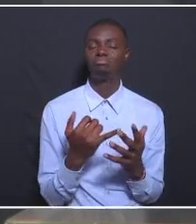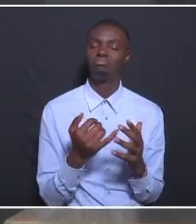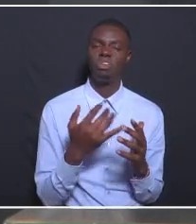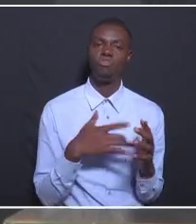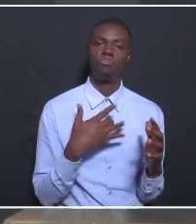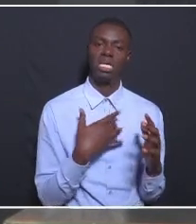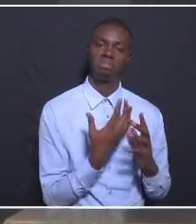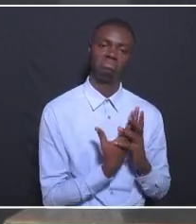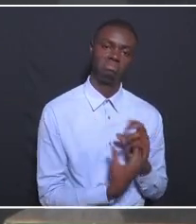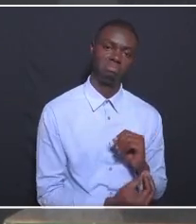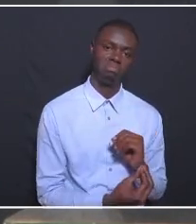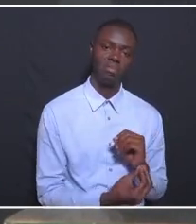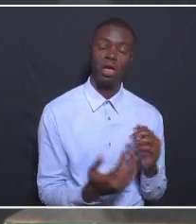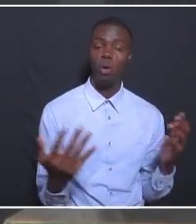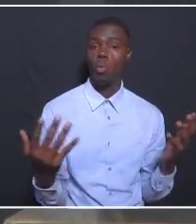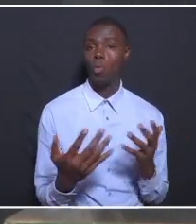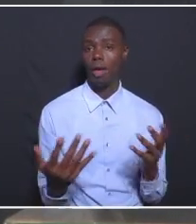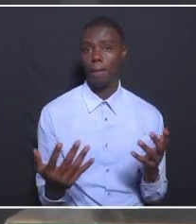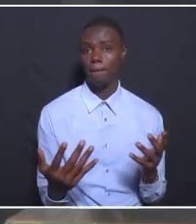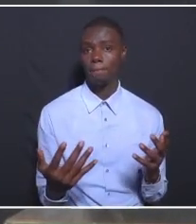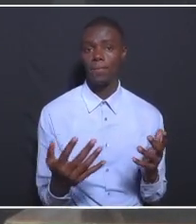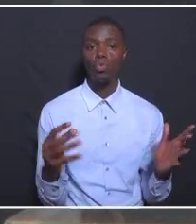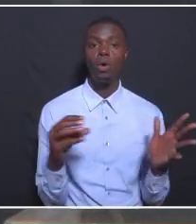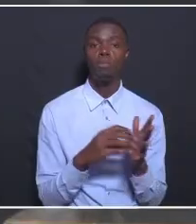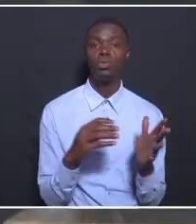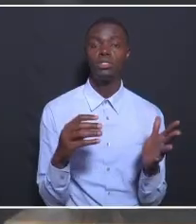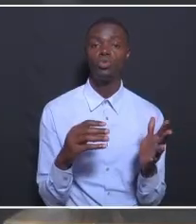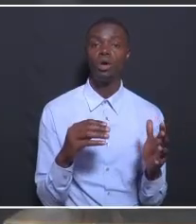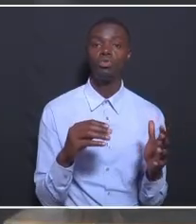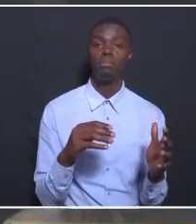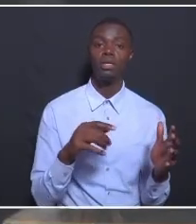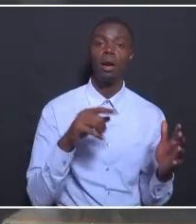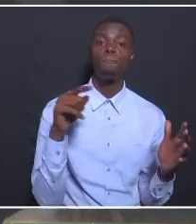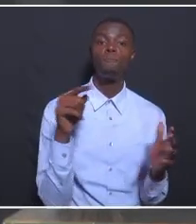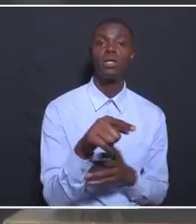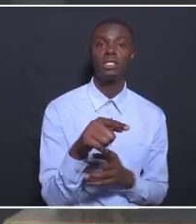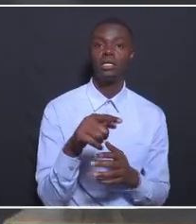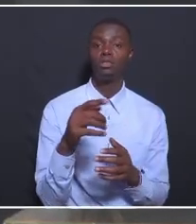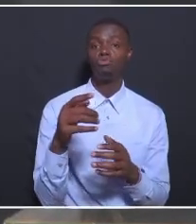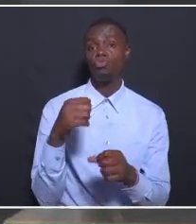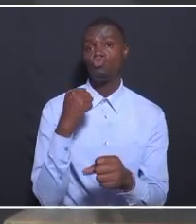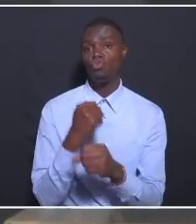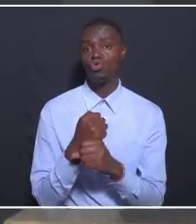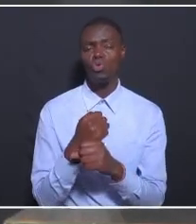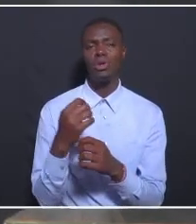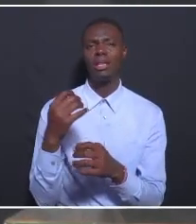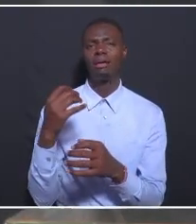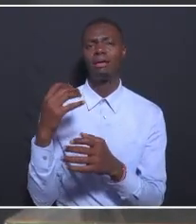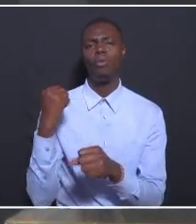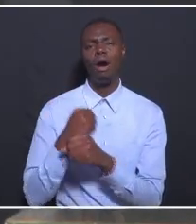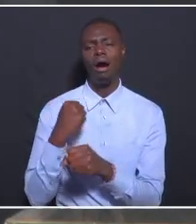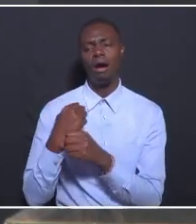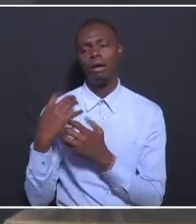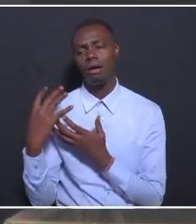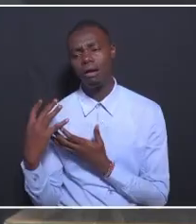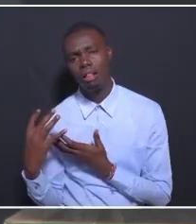frustrating, whereby you are put in positions and situations where you are doing the bulk of the work, or you're